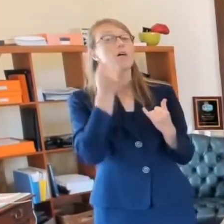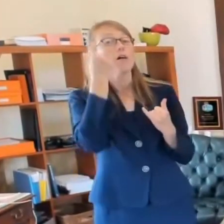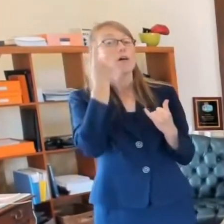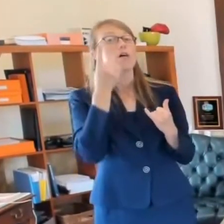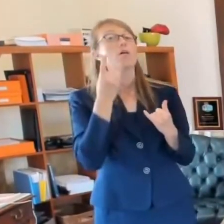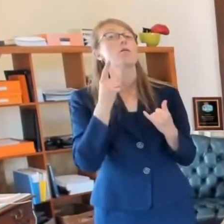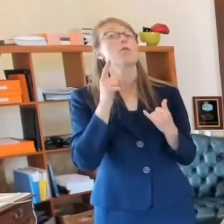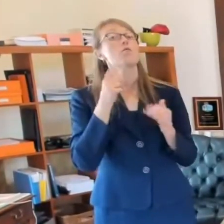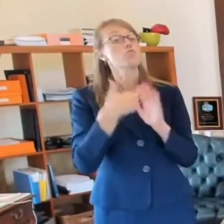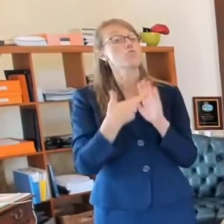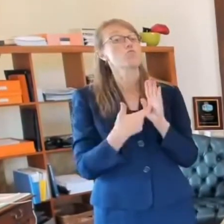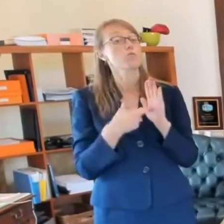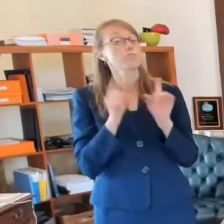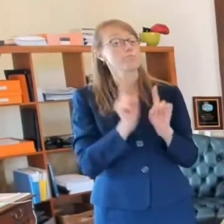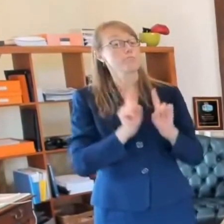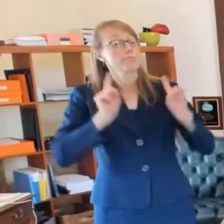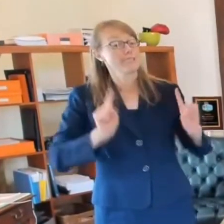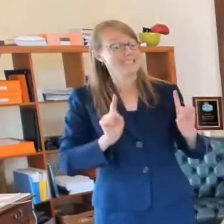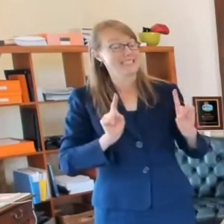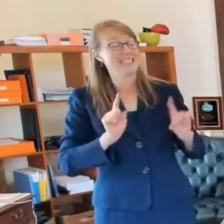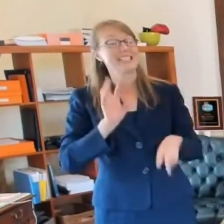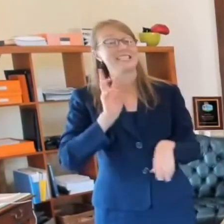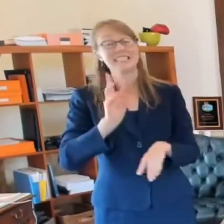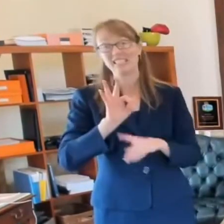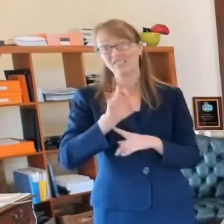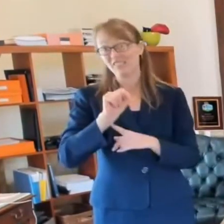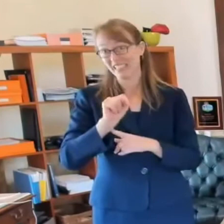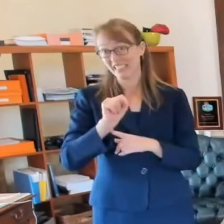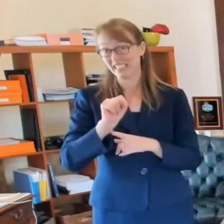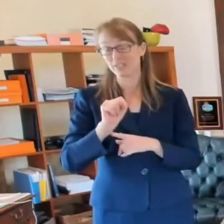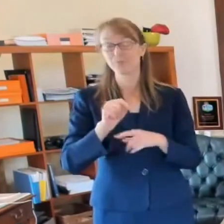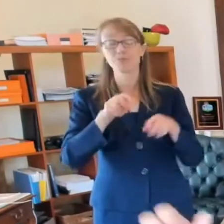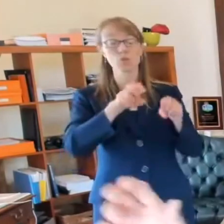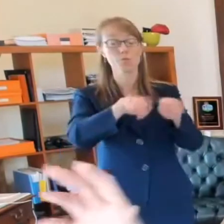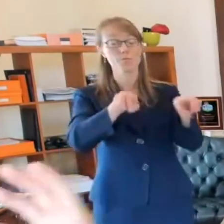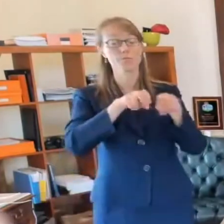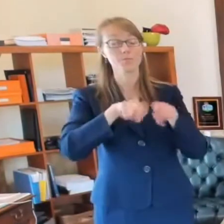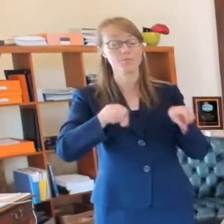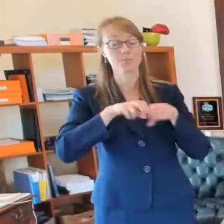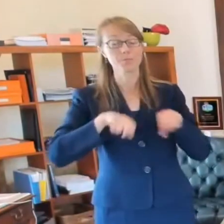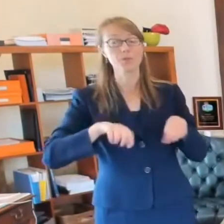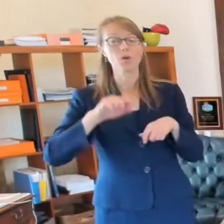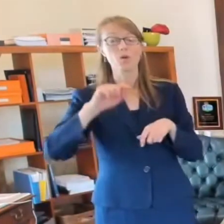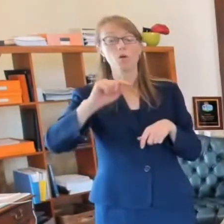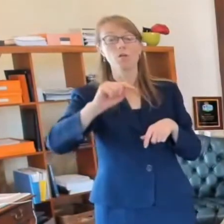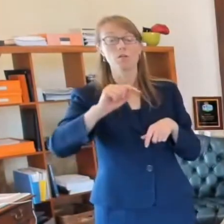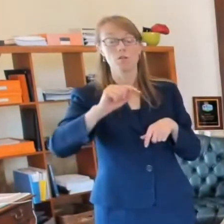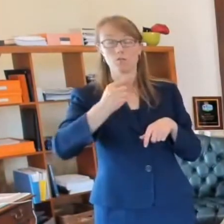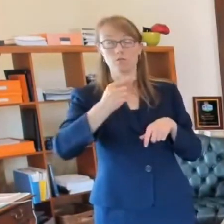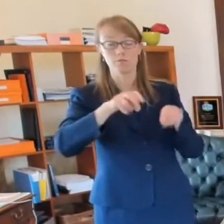apart. That means every other pew. That means two people on the end of this pew, one person